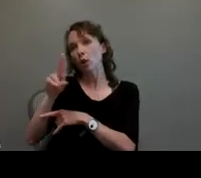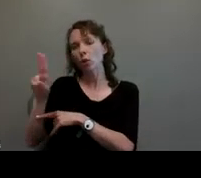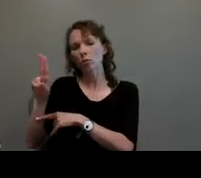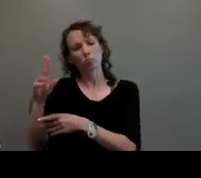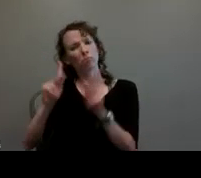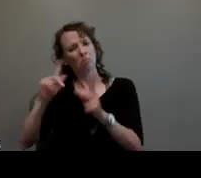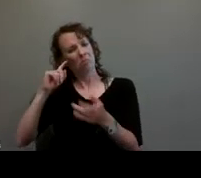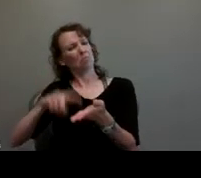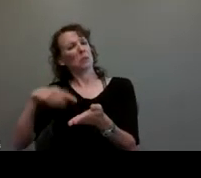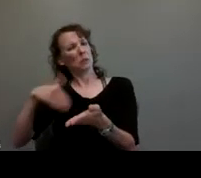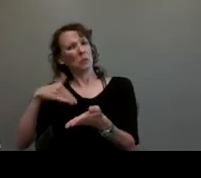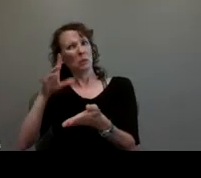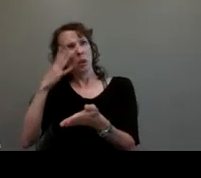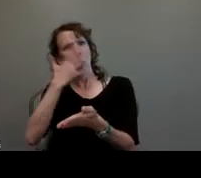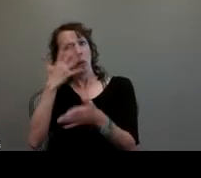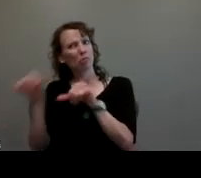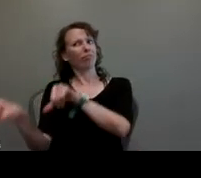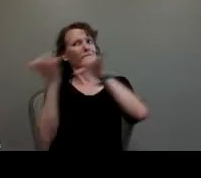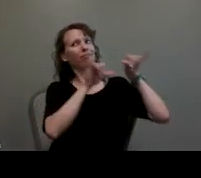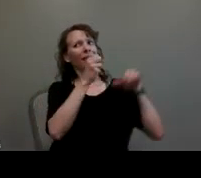a lot like the 1918